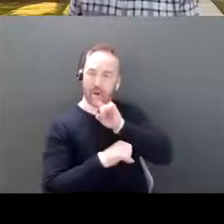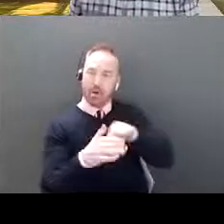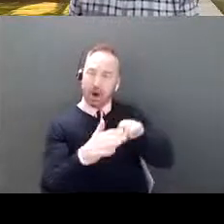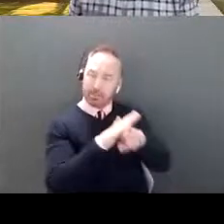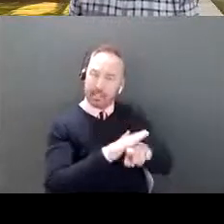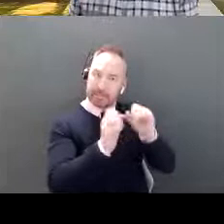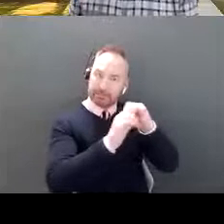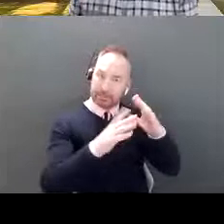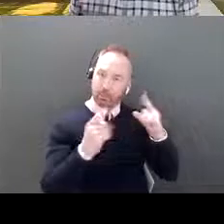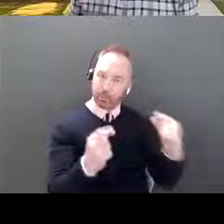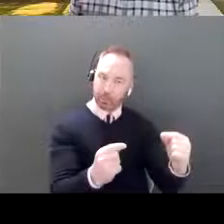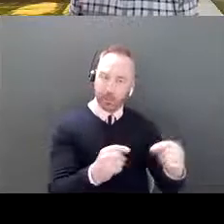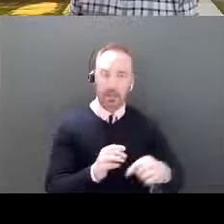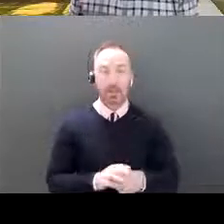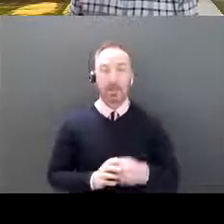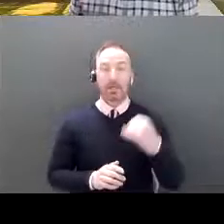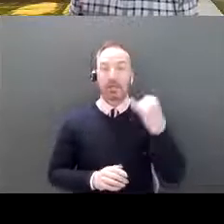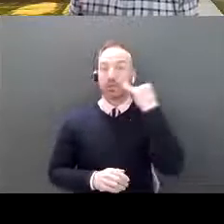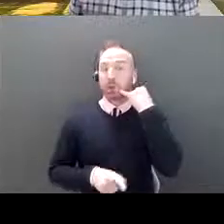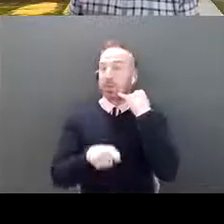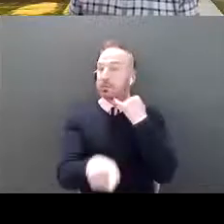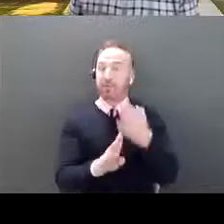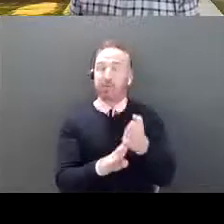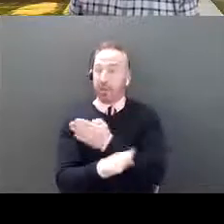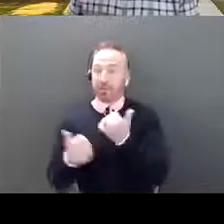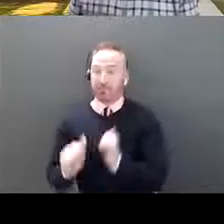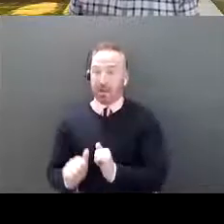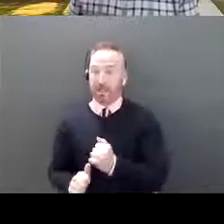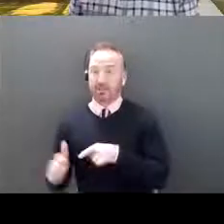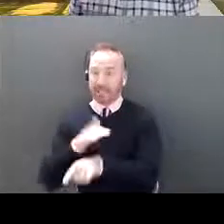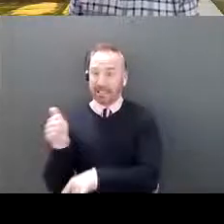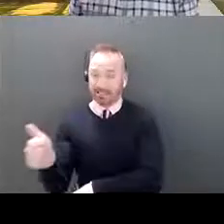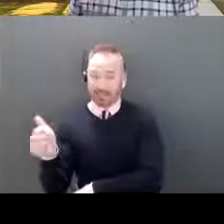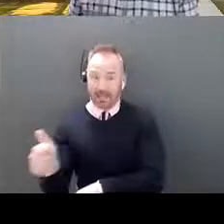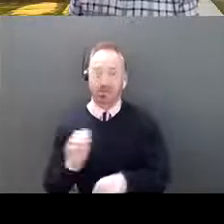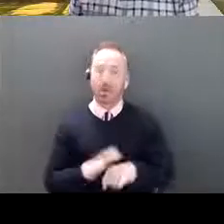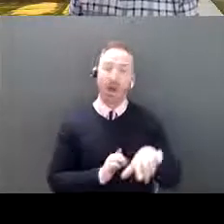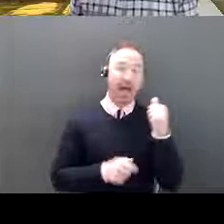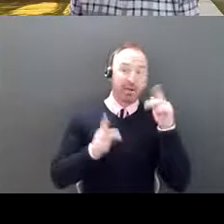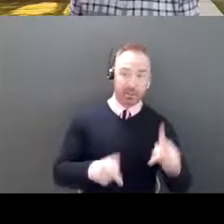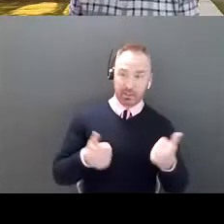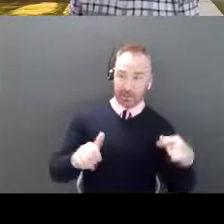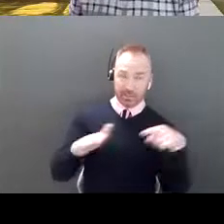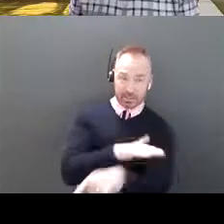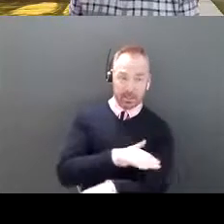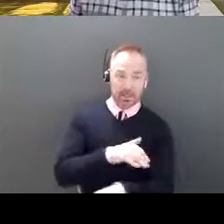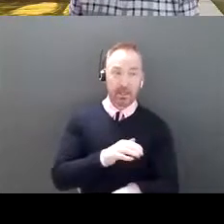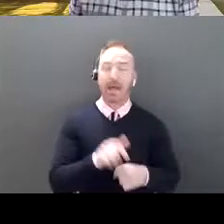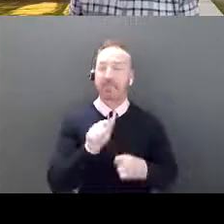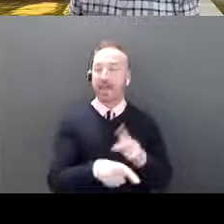commit suicide or attempt suicide by the perpetrator, and escalation of violence. Next slide.